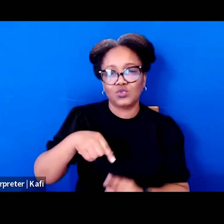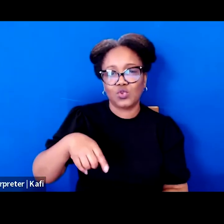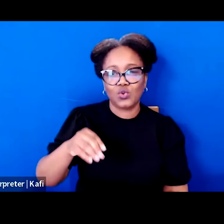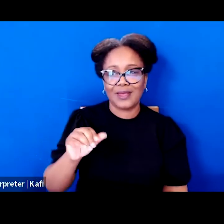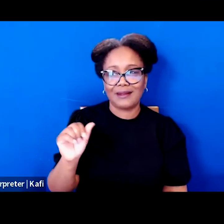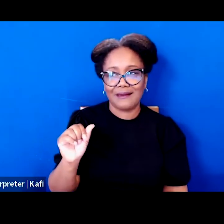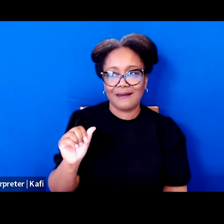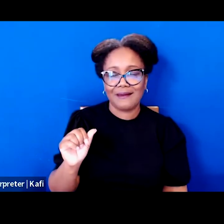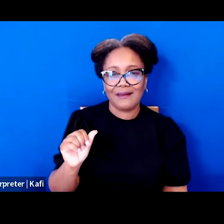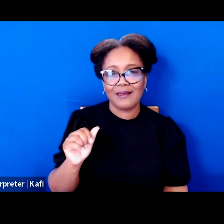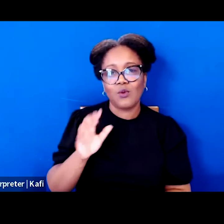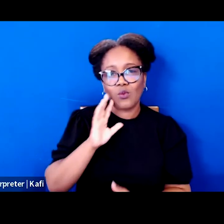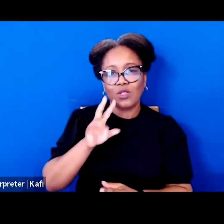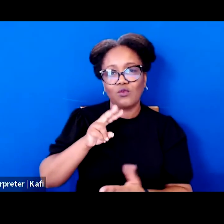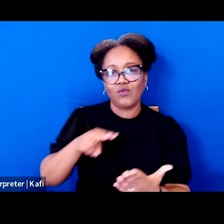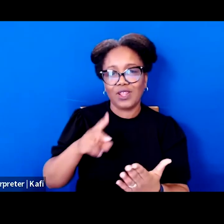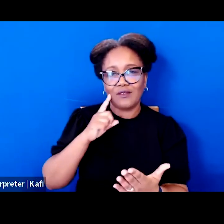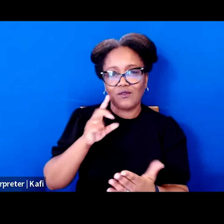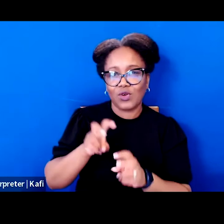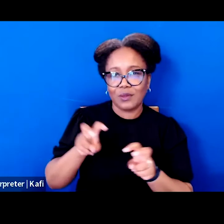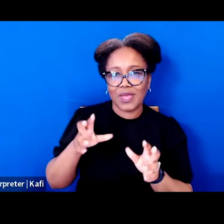The first one that I would like to ask,